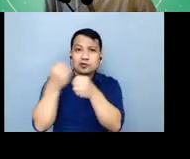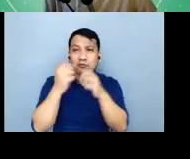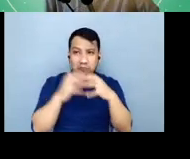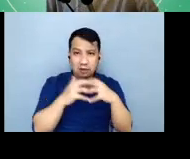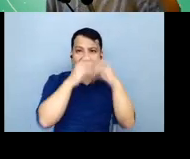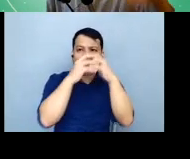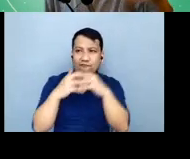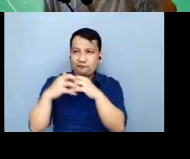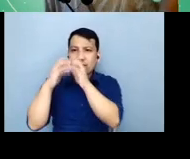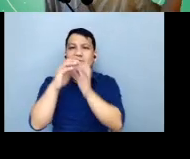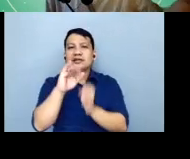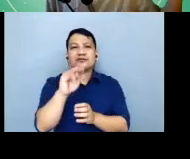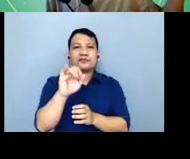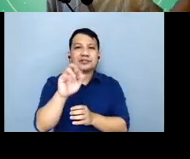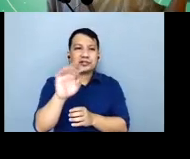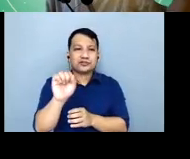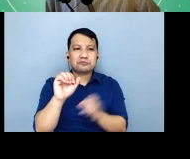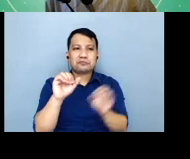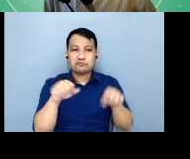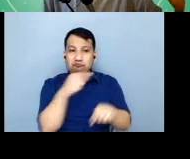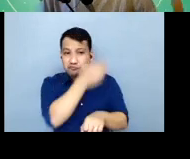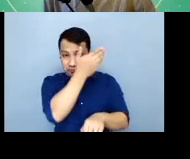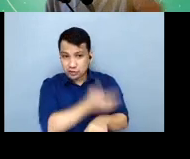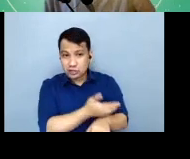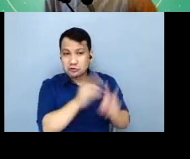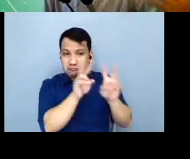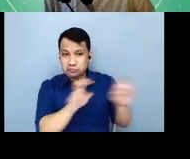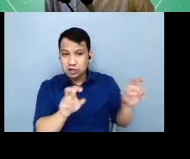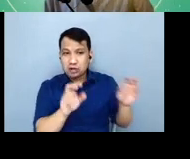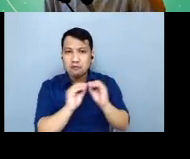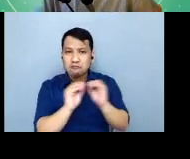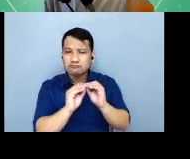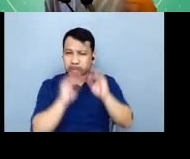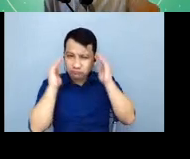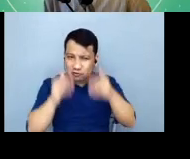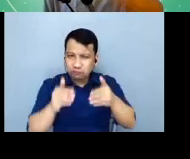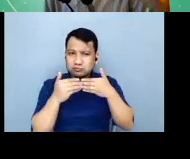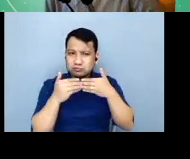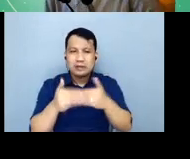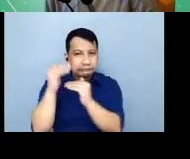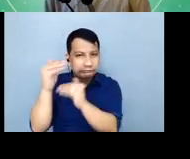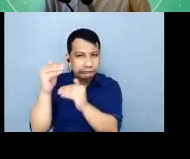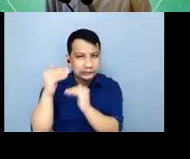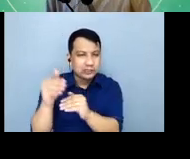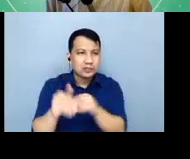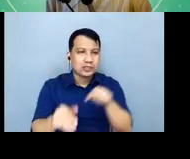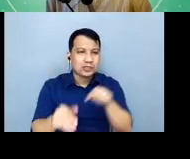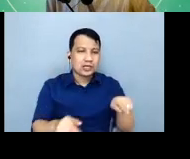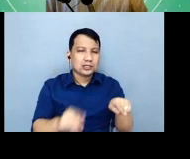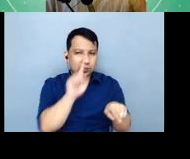related, but these are other subjects that you can actually explore when you talk about sustainability. They're not limited to just the products we're dealing